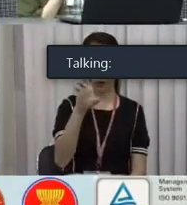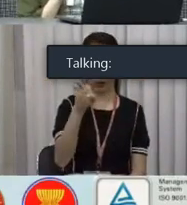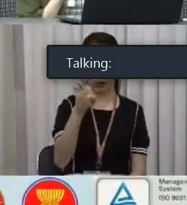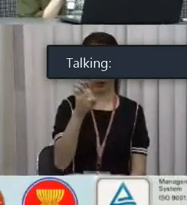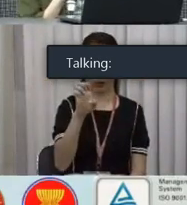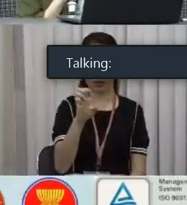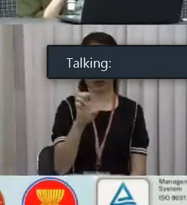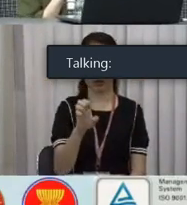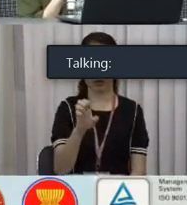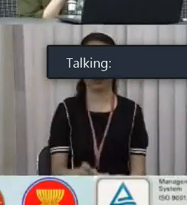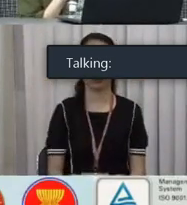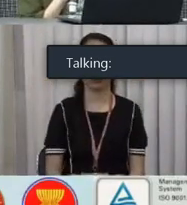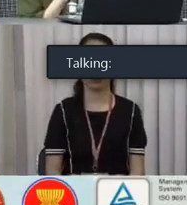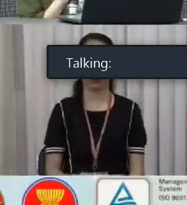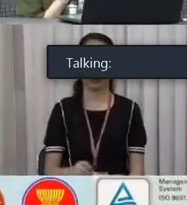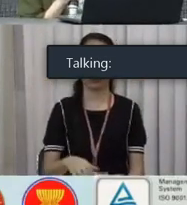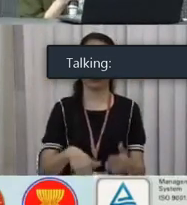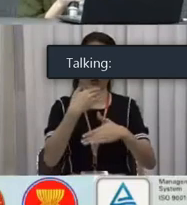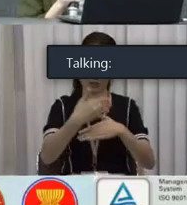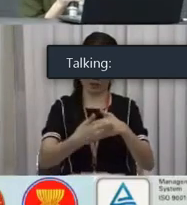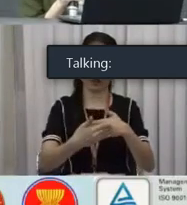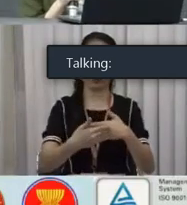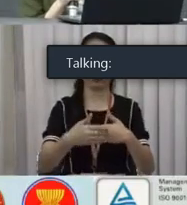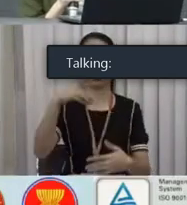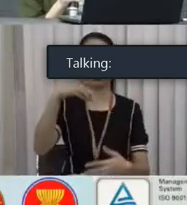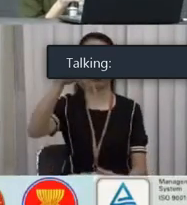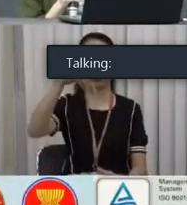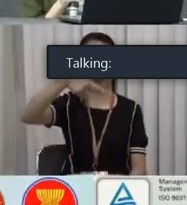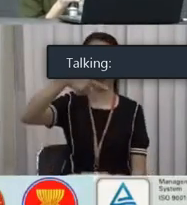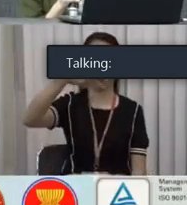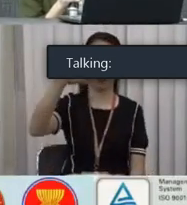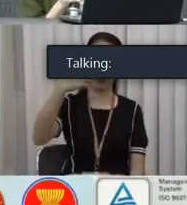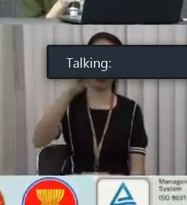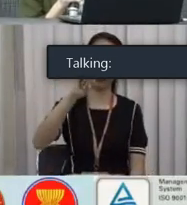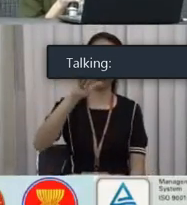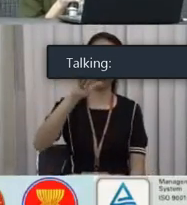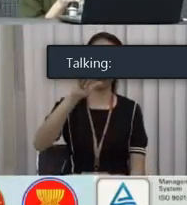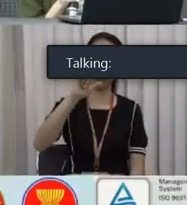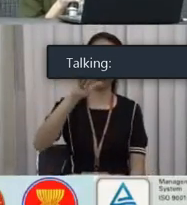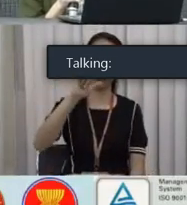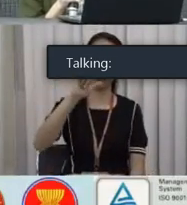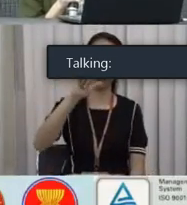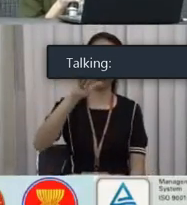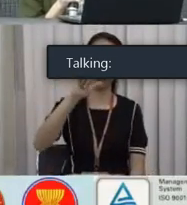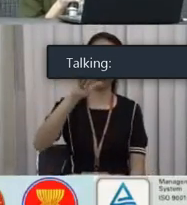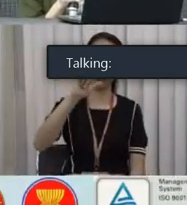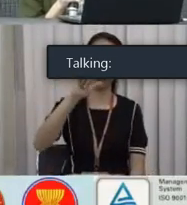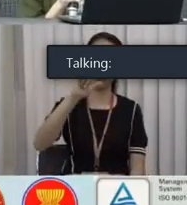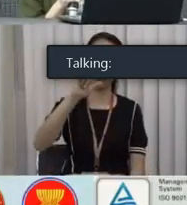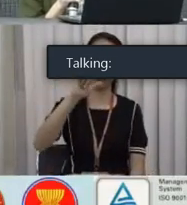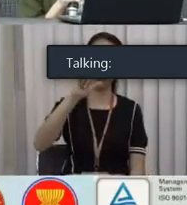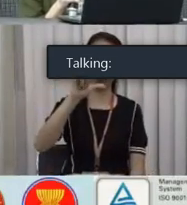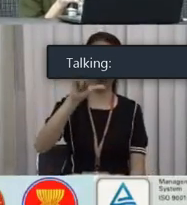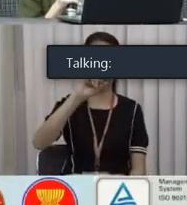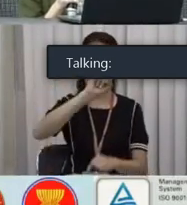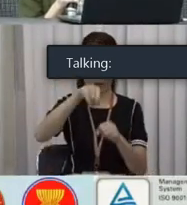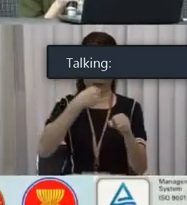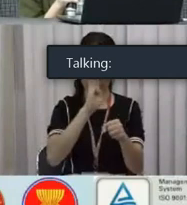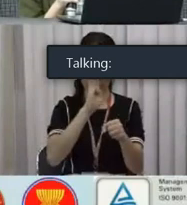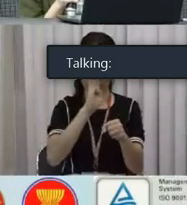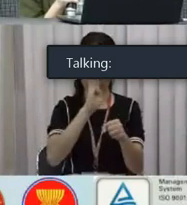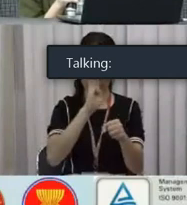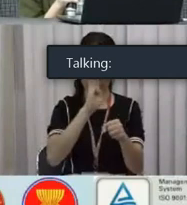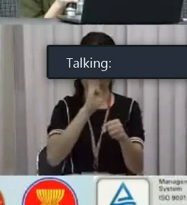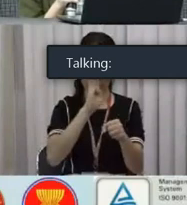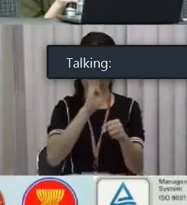So, PhilJobNet. So, unsa man yung PhilJobNet, no? So, this is similar to kanang mga JobStreet or